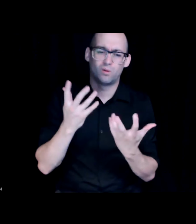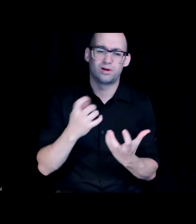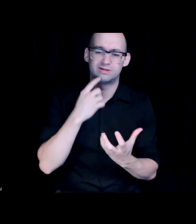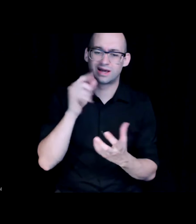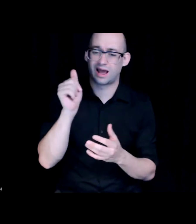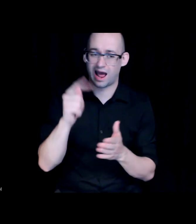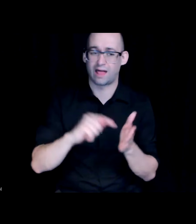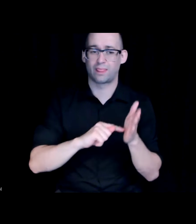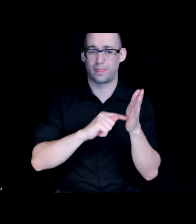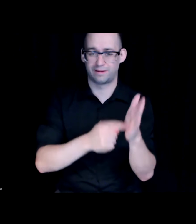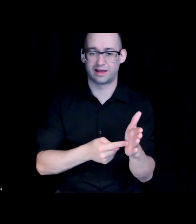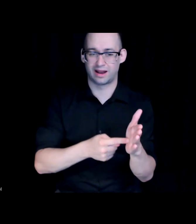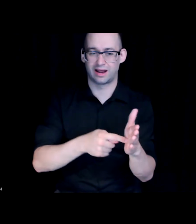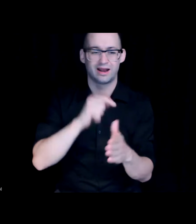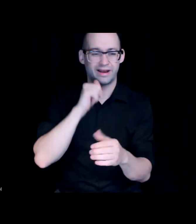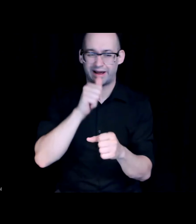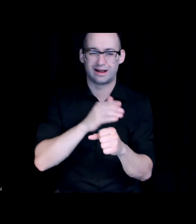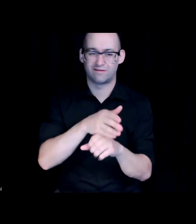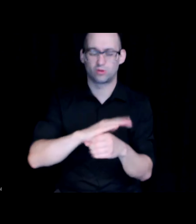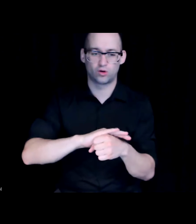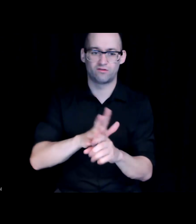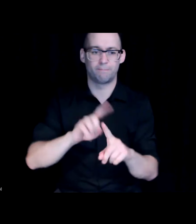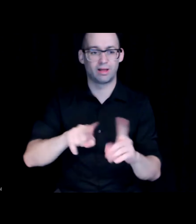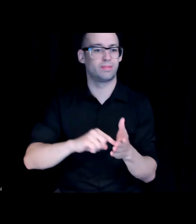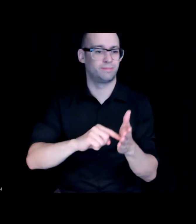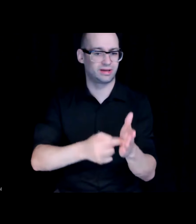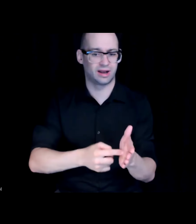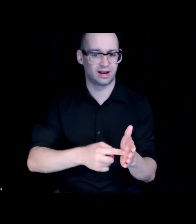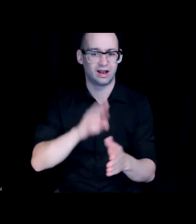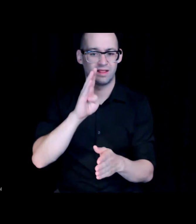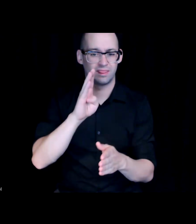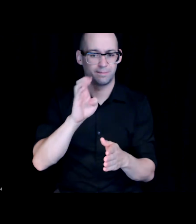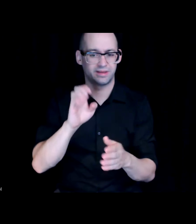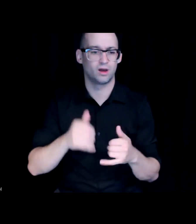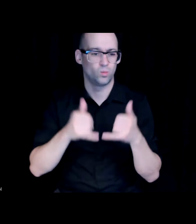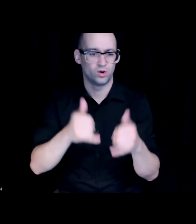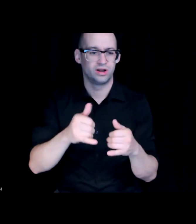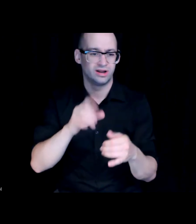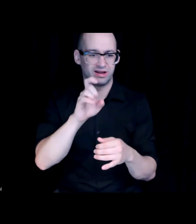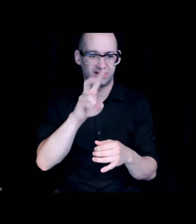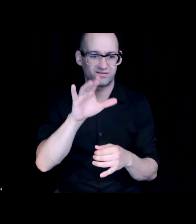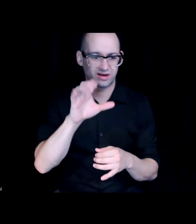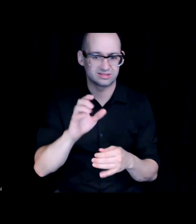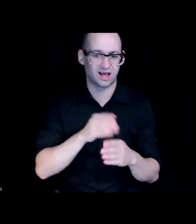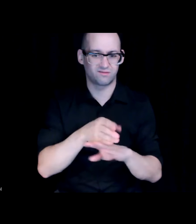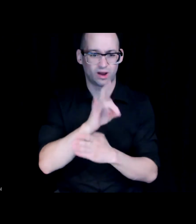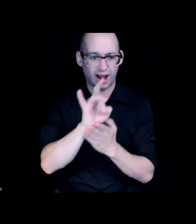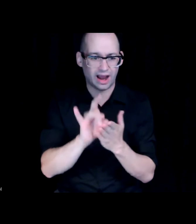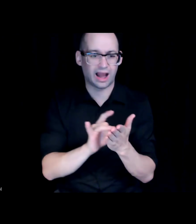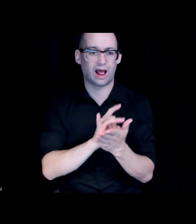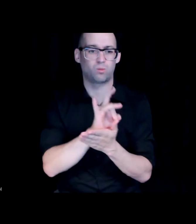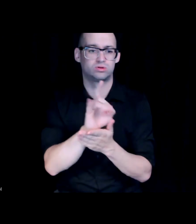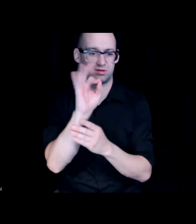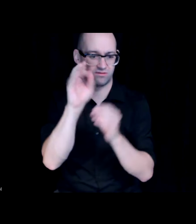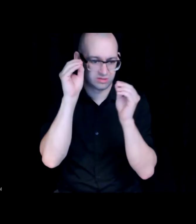not so much after COVID, at the beginning, to be awarded your device, right, after 8 hours of instruction, we